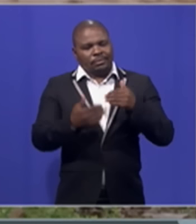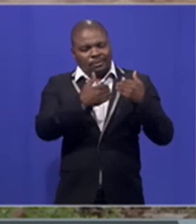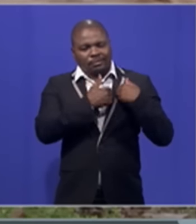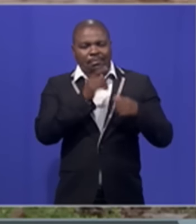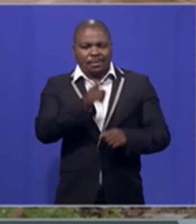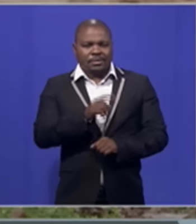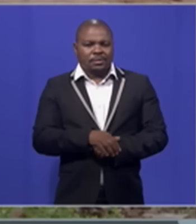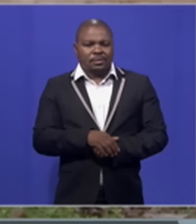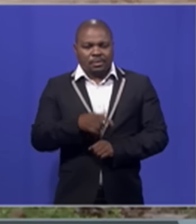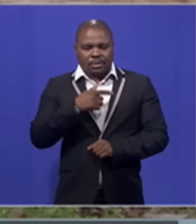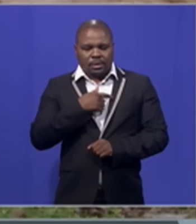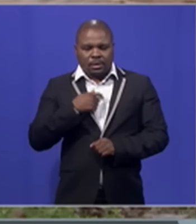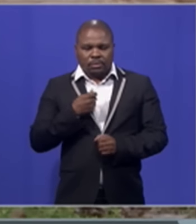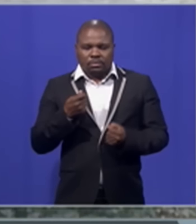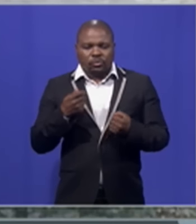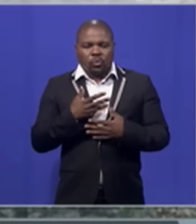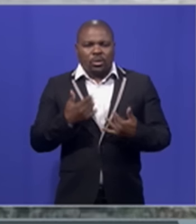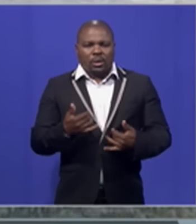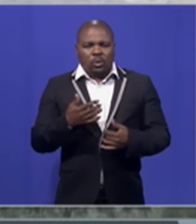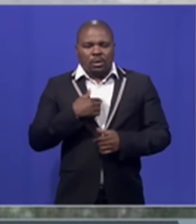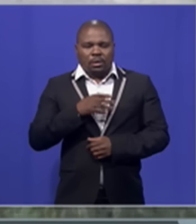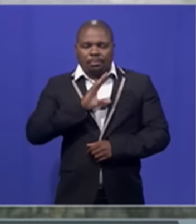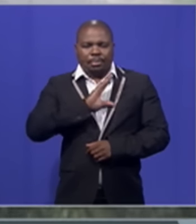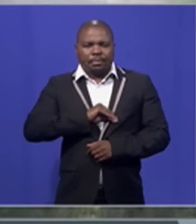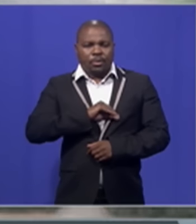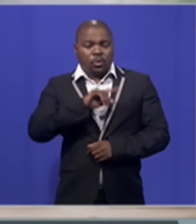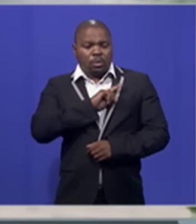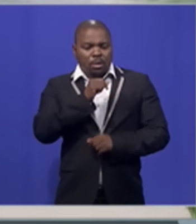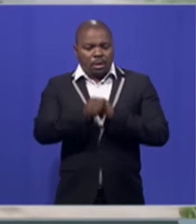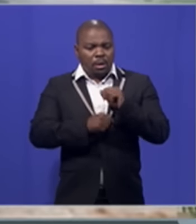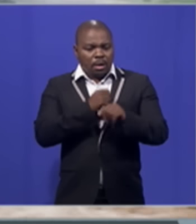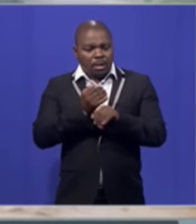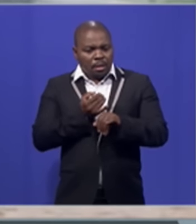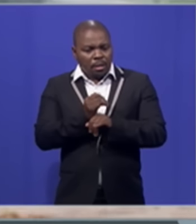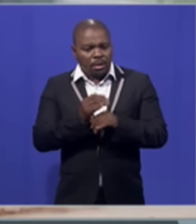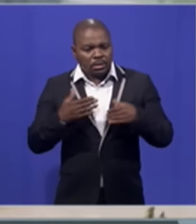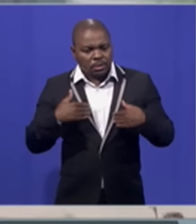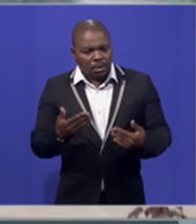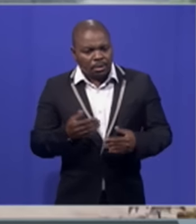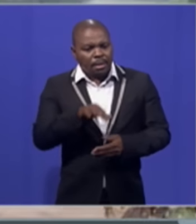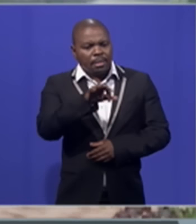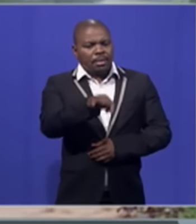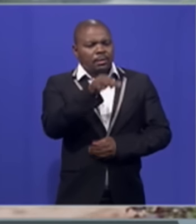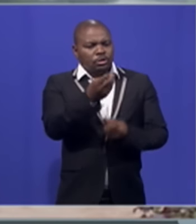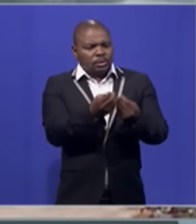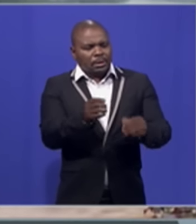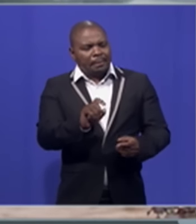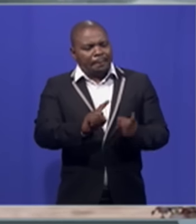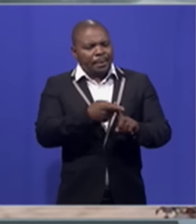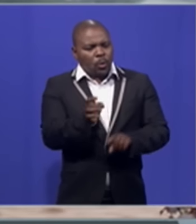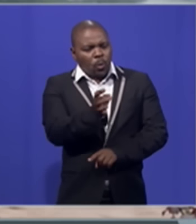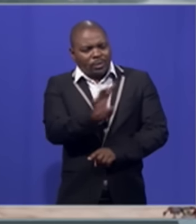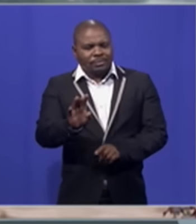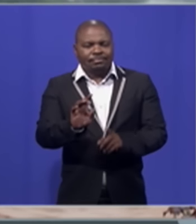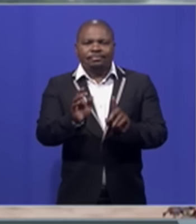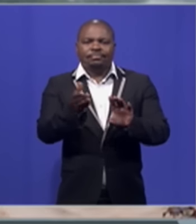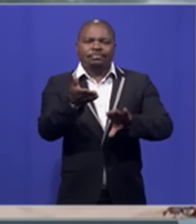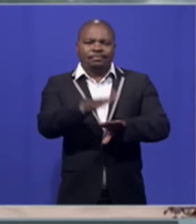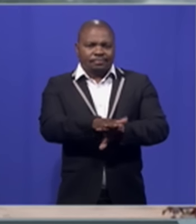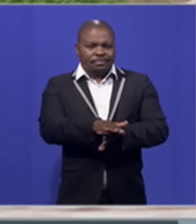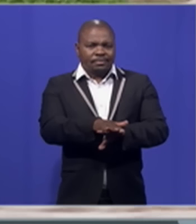devastated myself to hear right at the beginning of the year that 13 children at one go have lost their lives. Not that